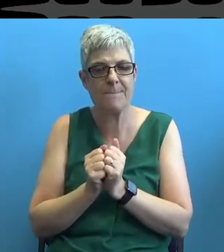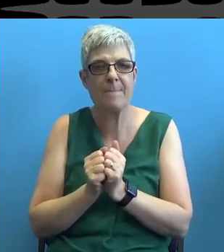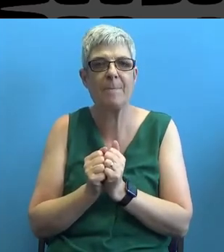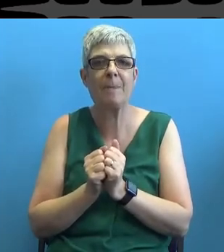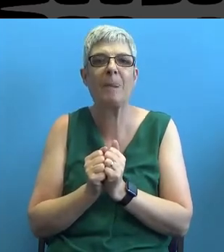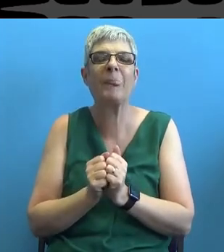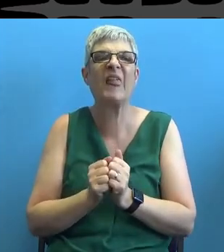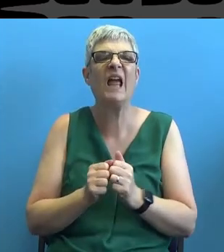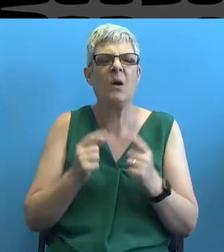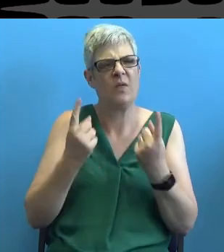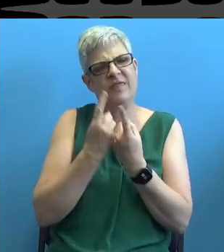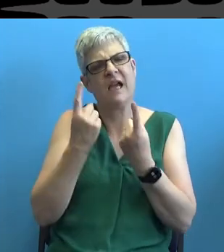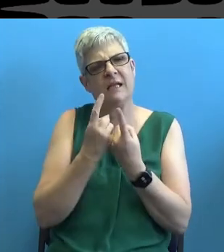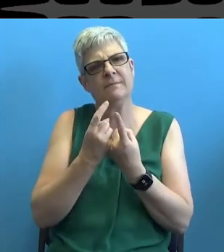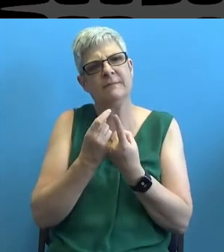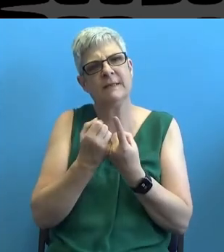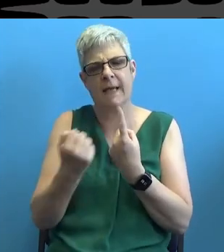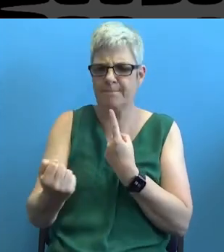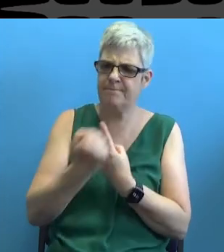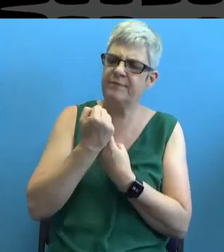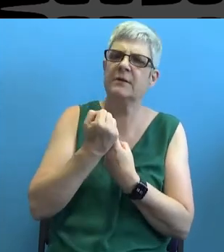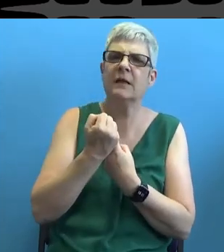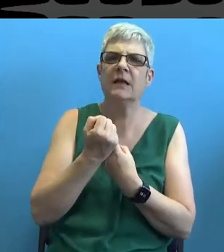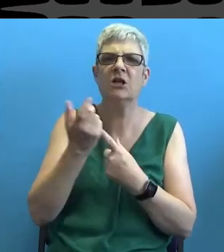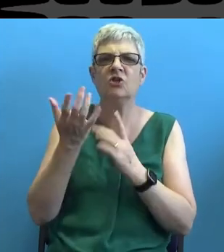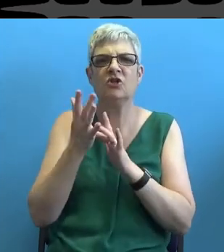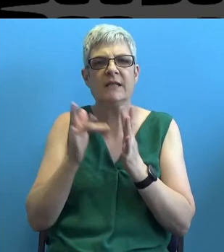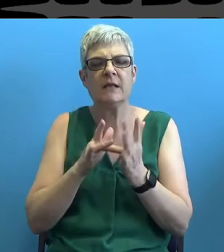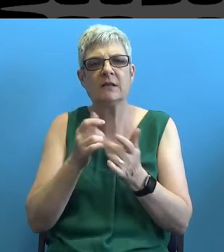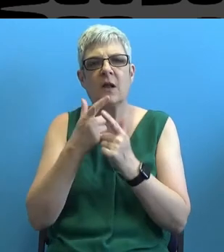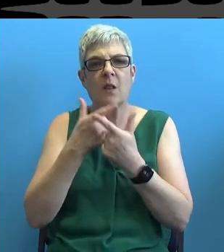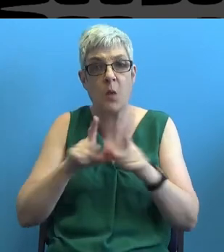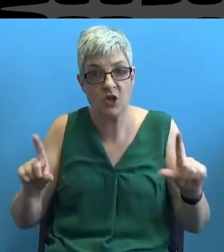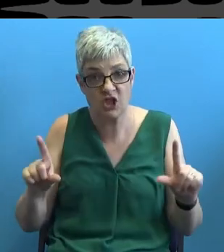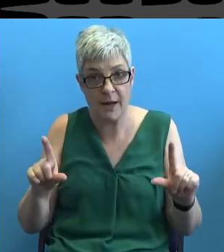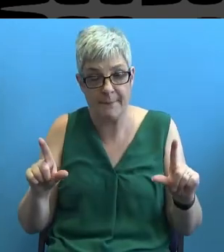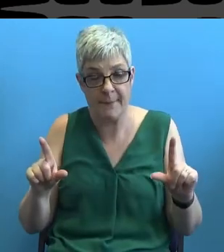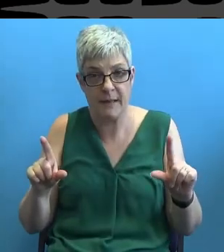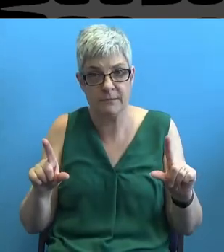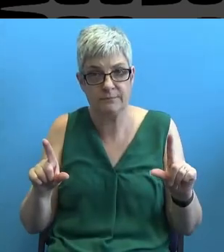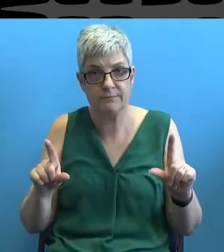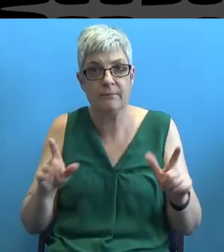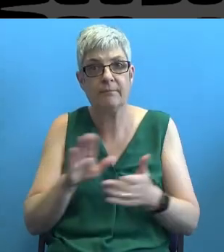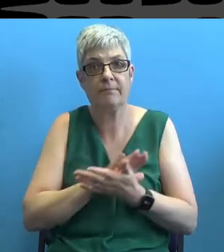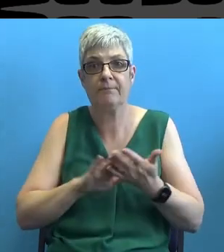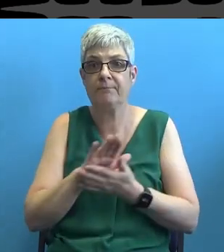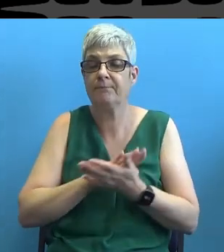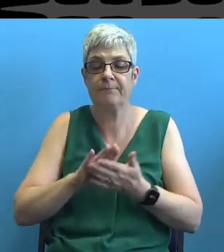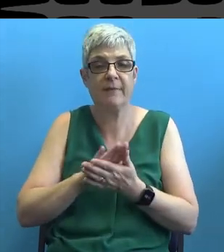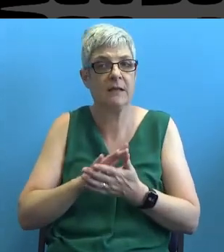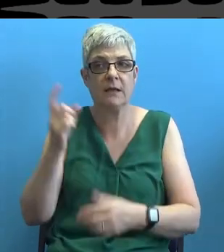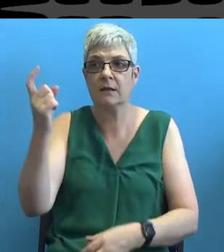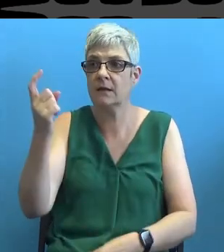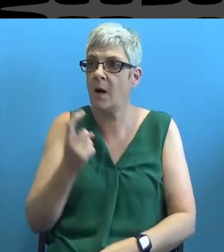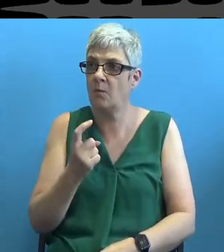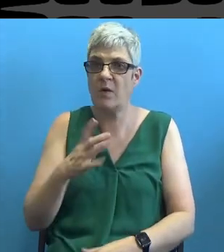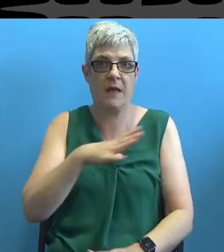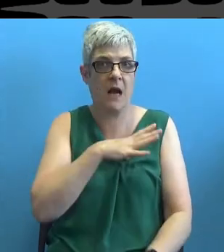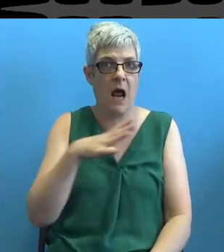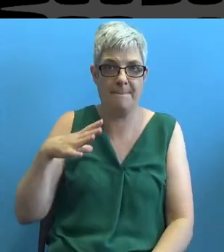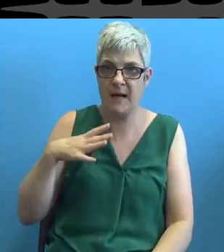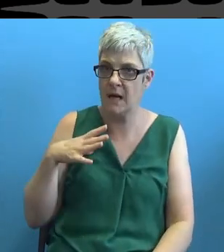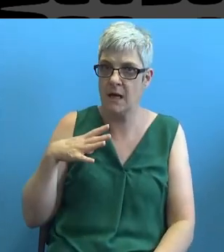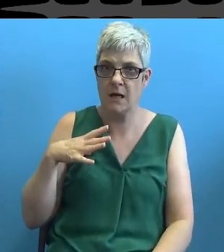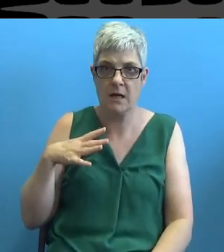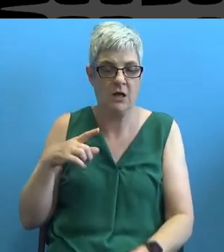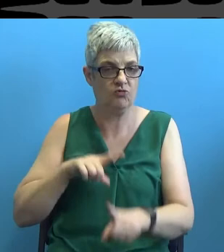One of the very striking things about Jesus' lordship is that he didn't come with a big army and